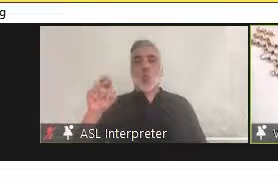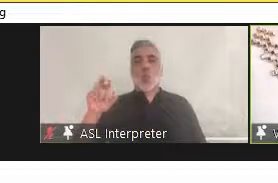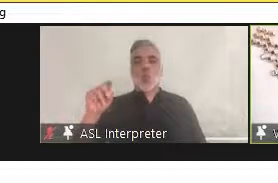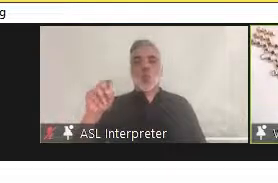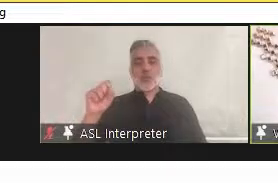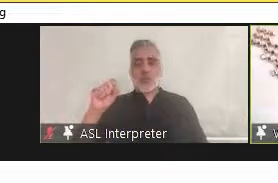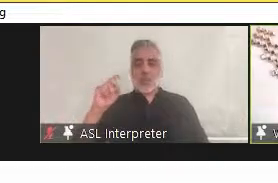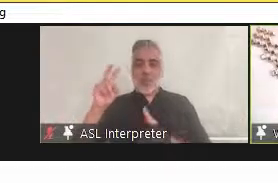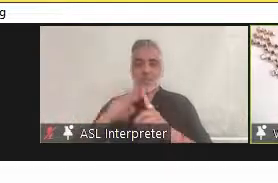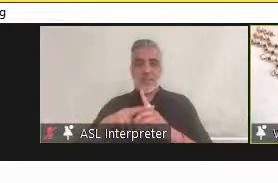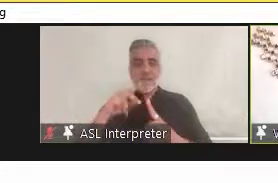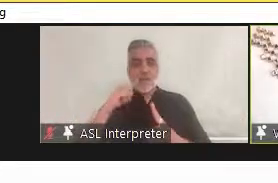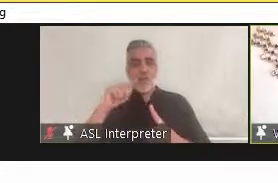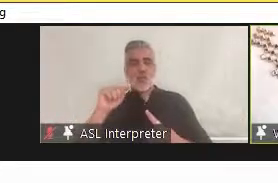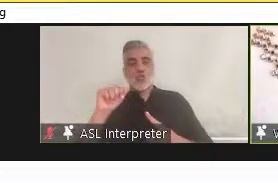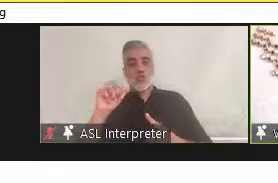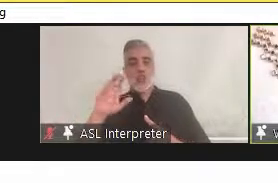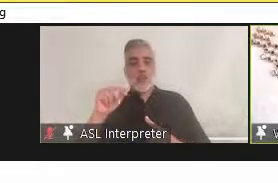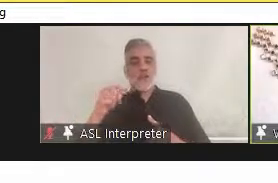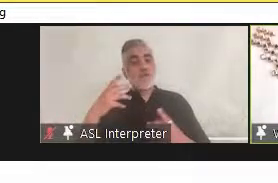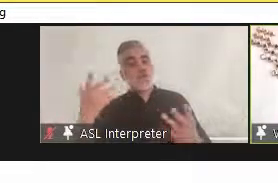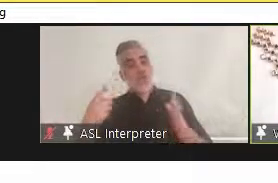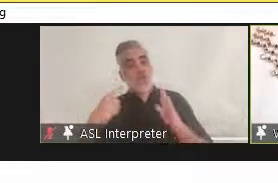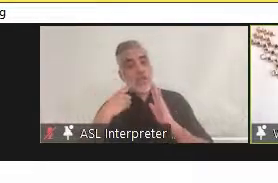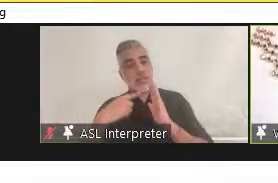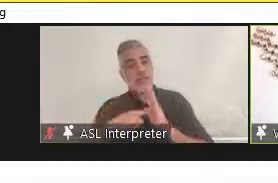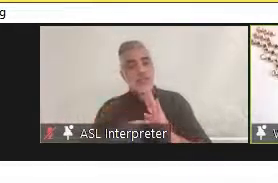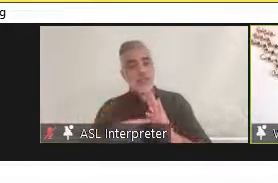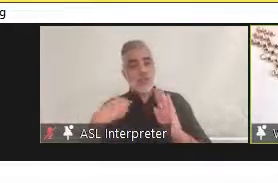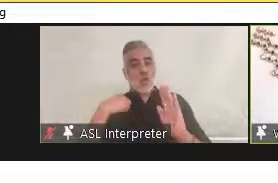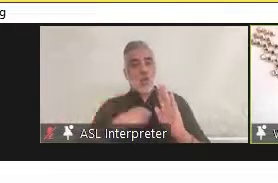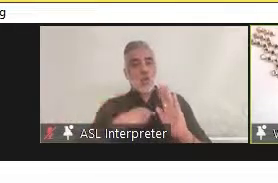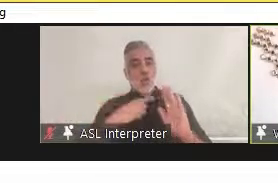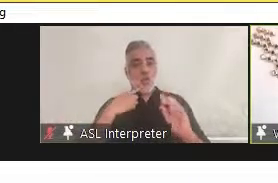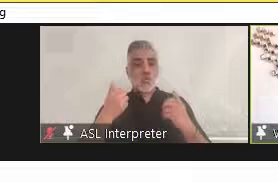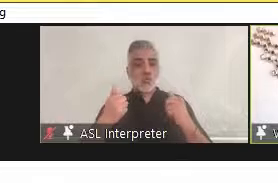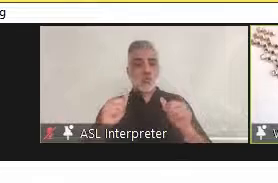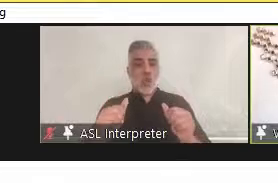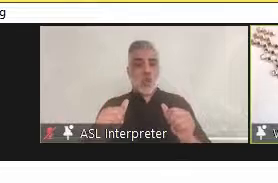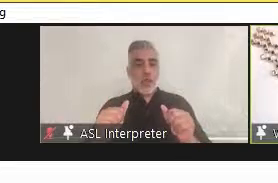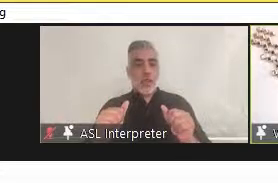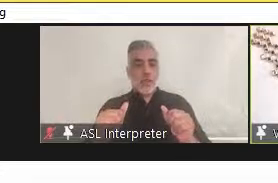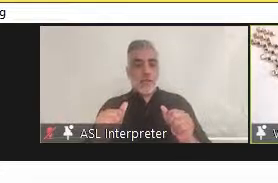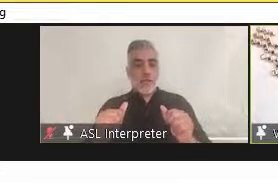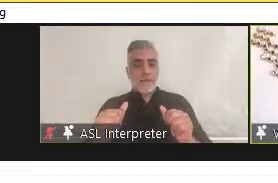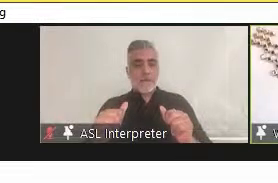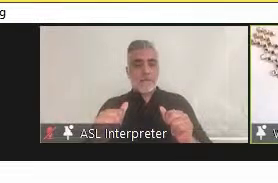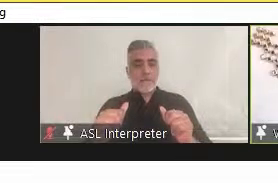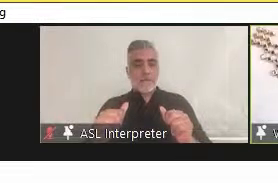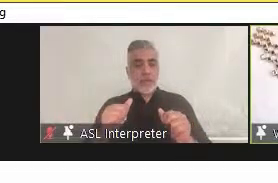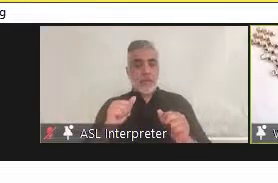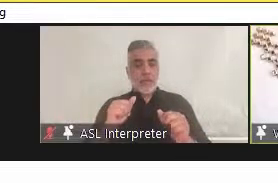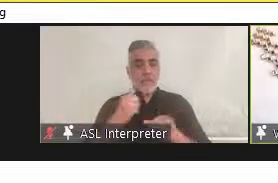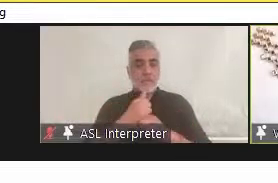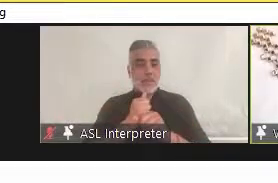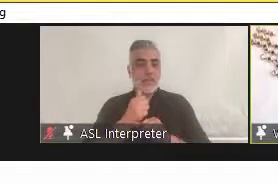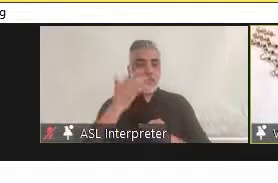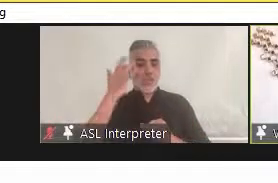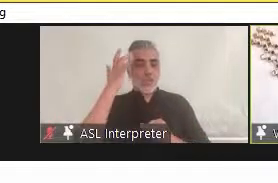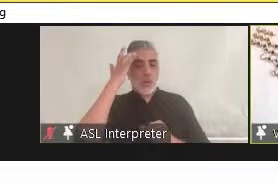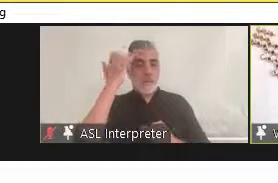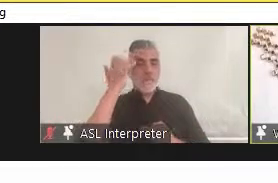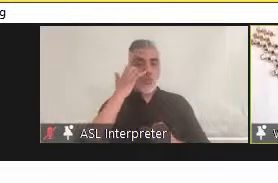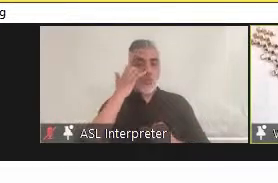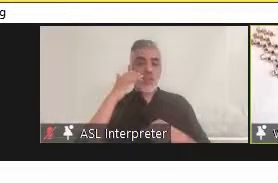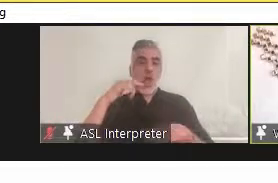for targeting. So for instance, we are going to try and make smartphones affordable